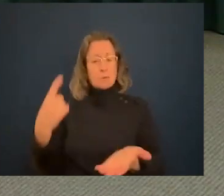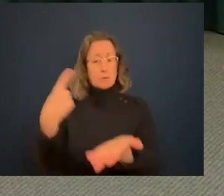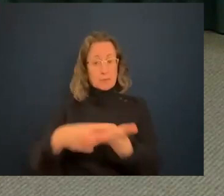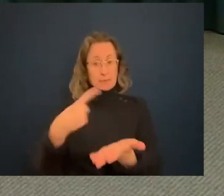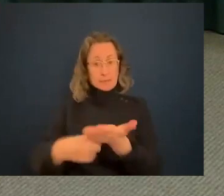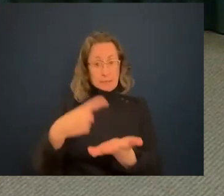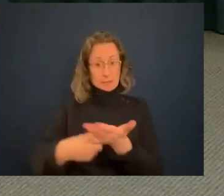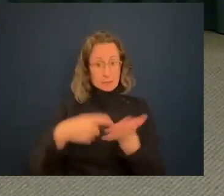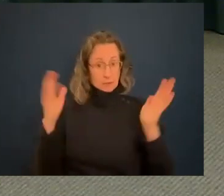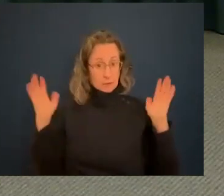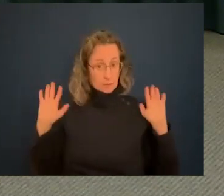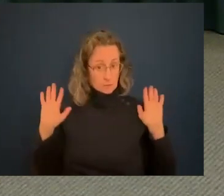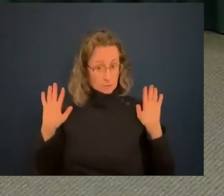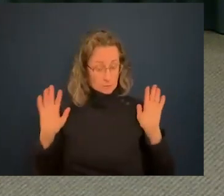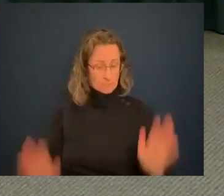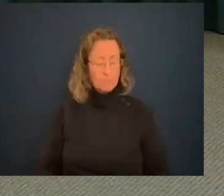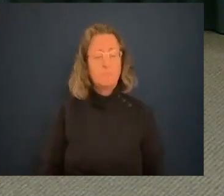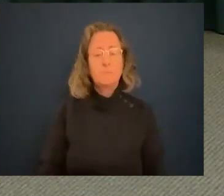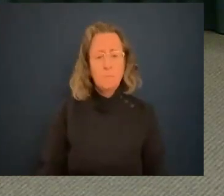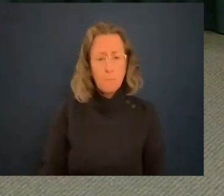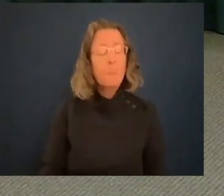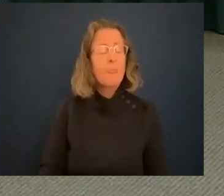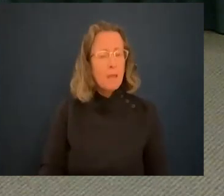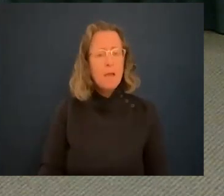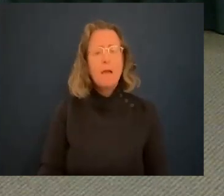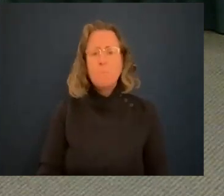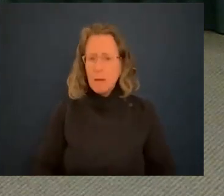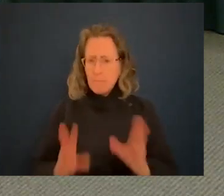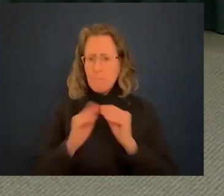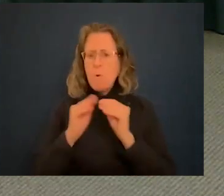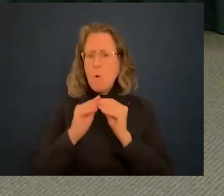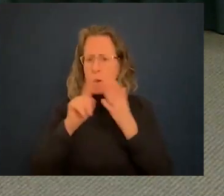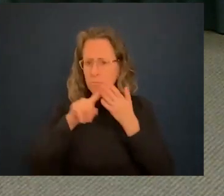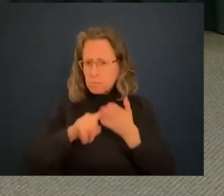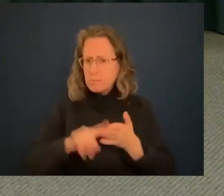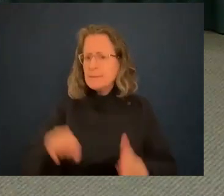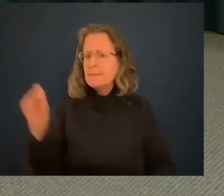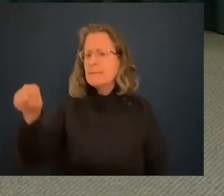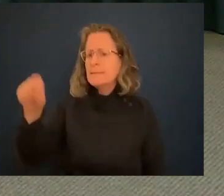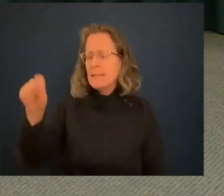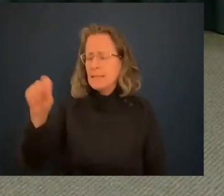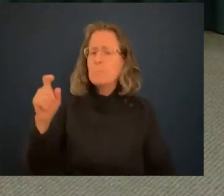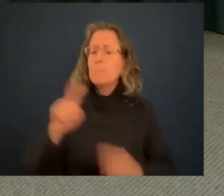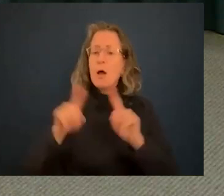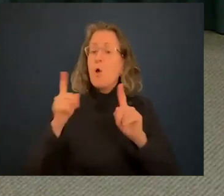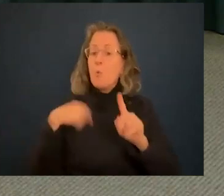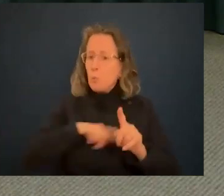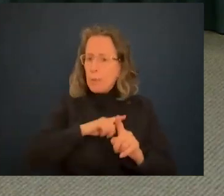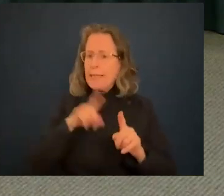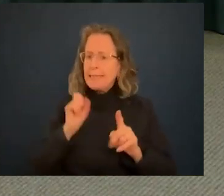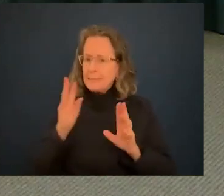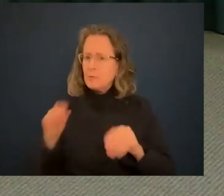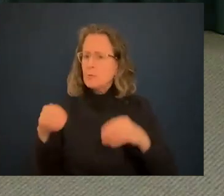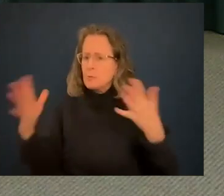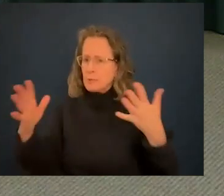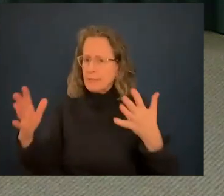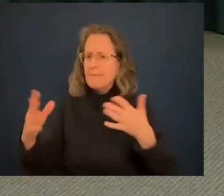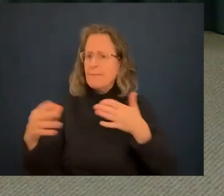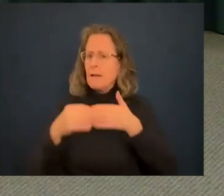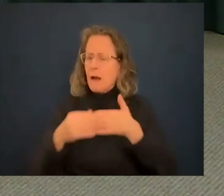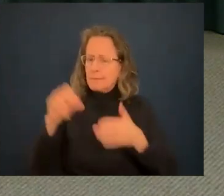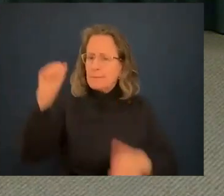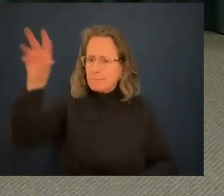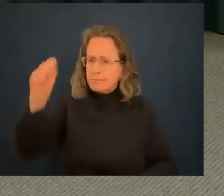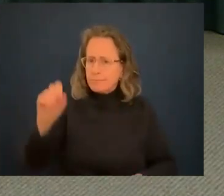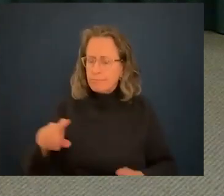fund um but I think exploring it further is something that we should give clear guidance to the town man drawn um I wanted to speak